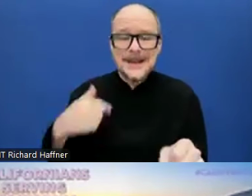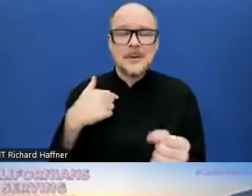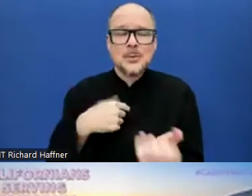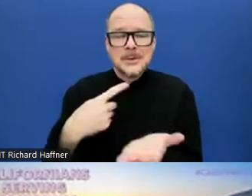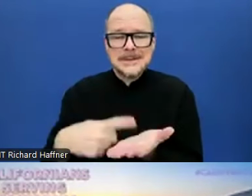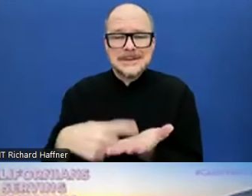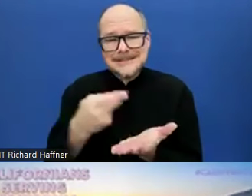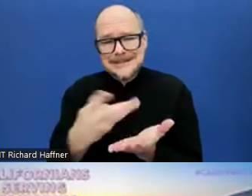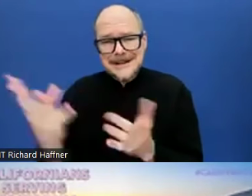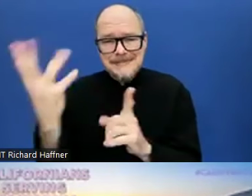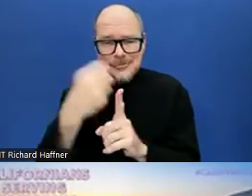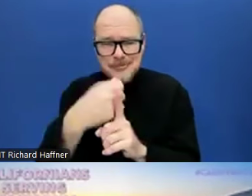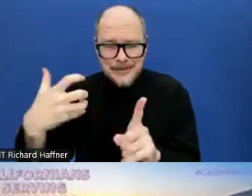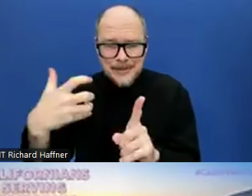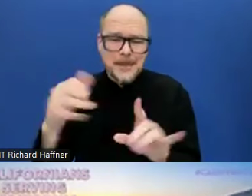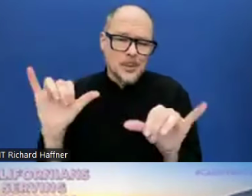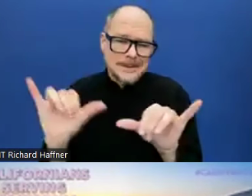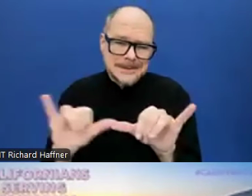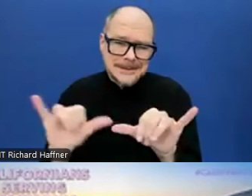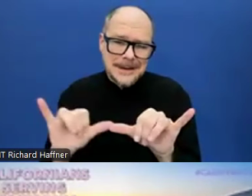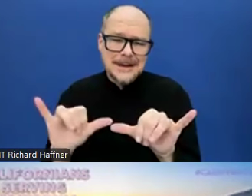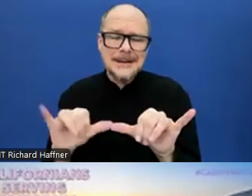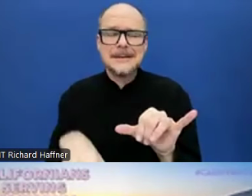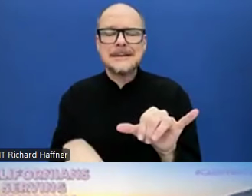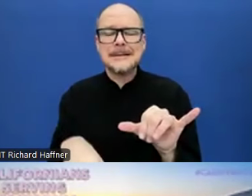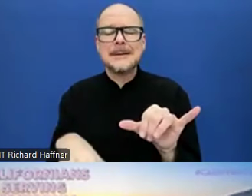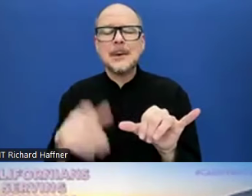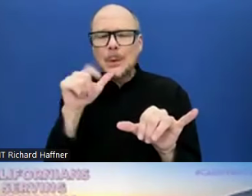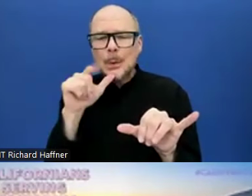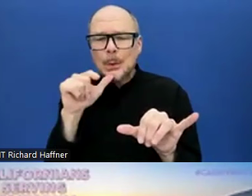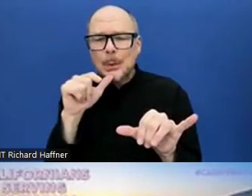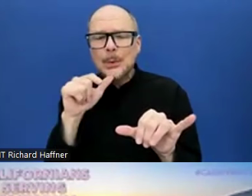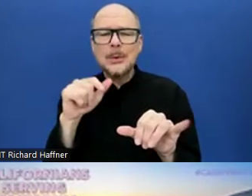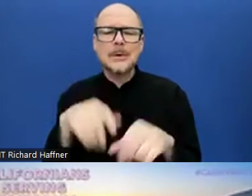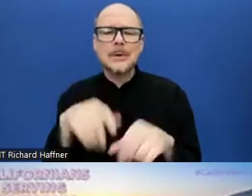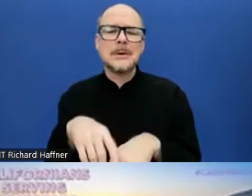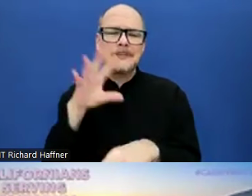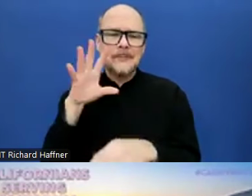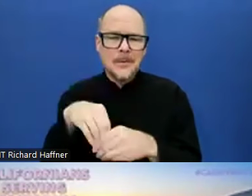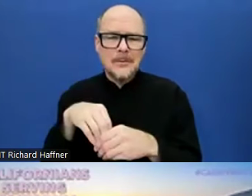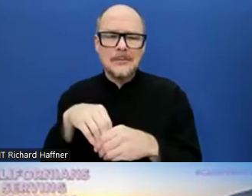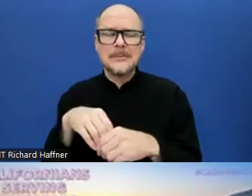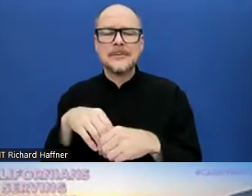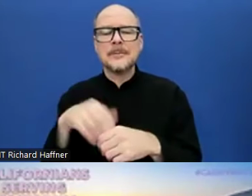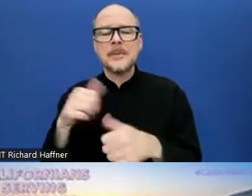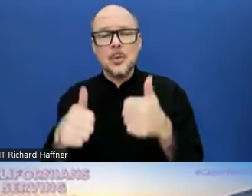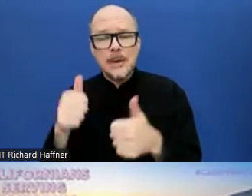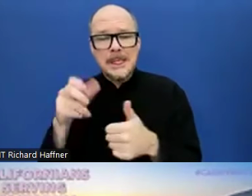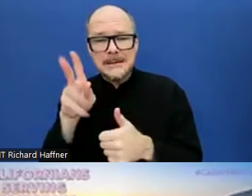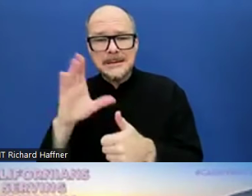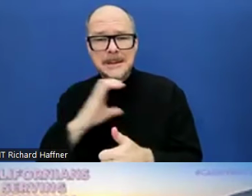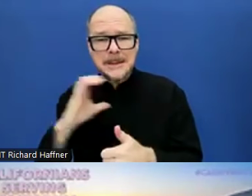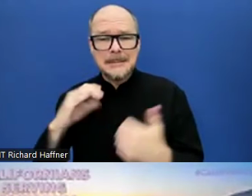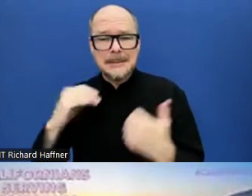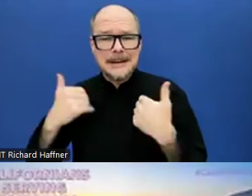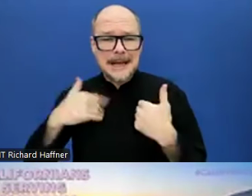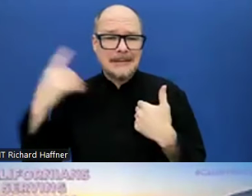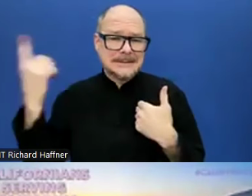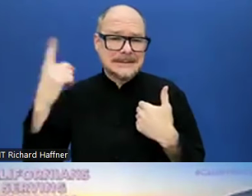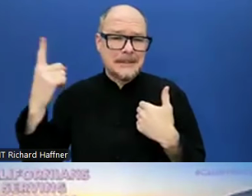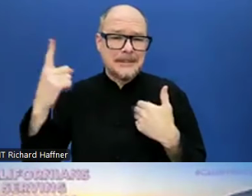that, the size you want the subcommittee to be, who will be on the subcommittee, whether the subcommittee might have something to share by the